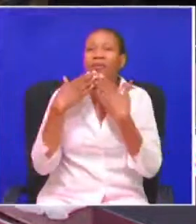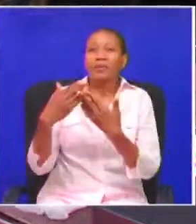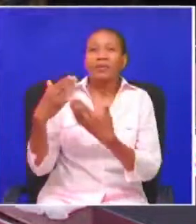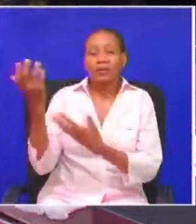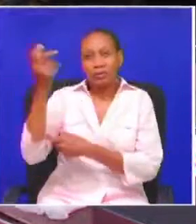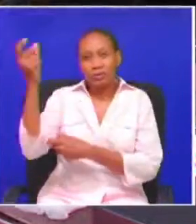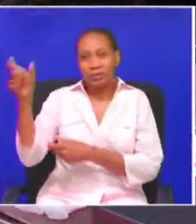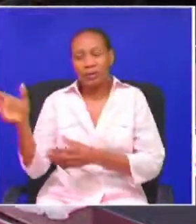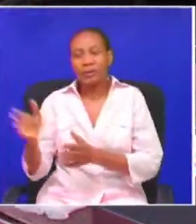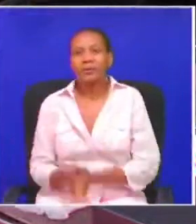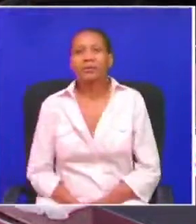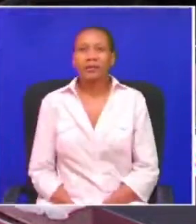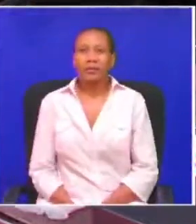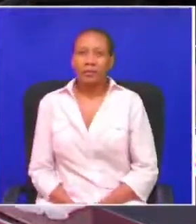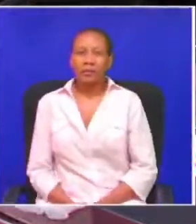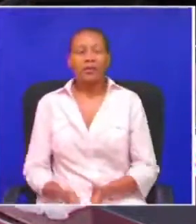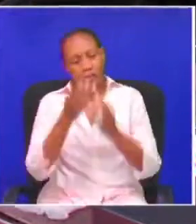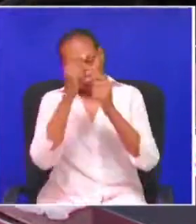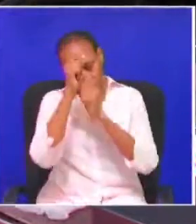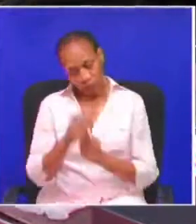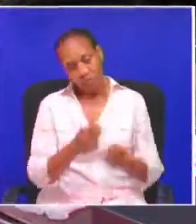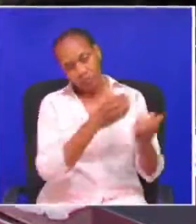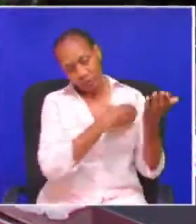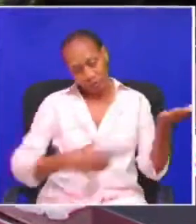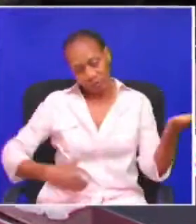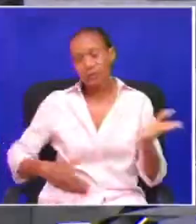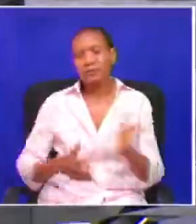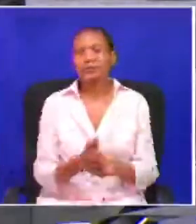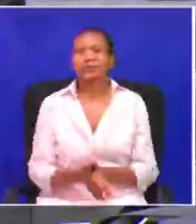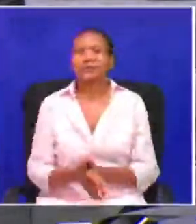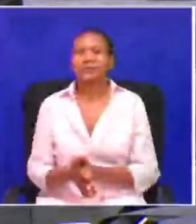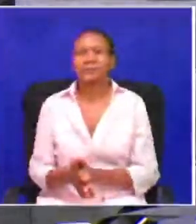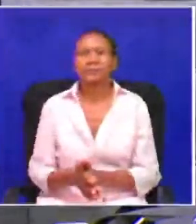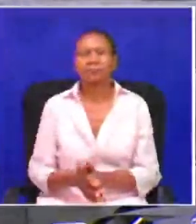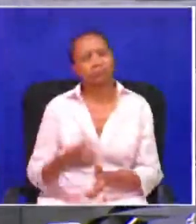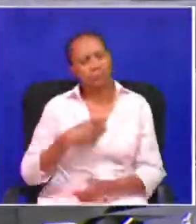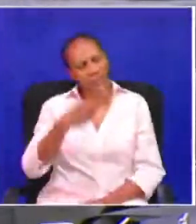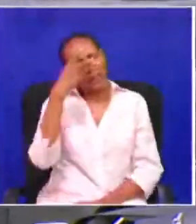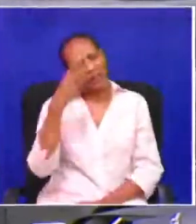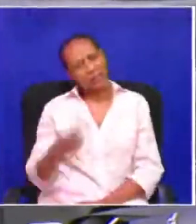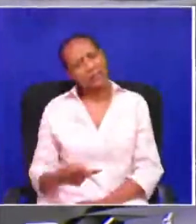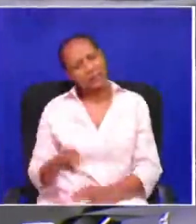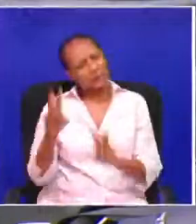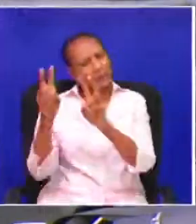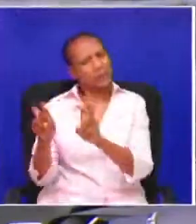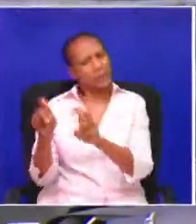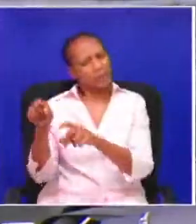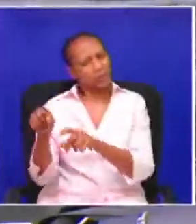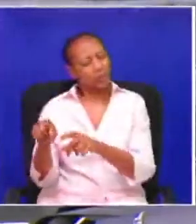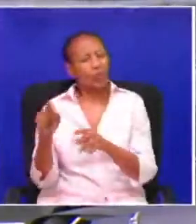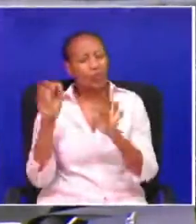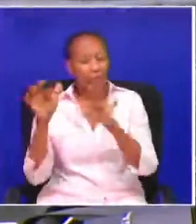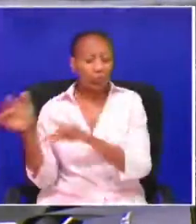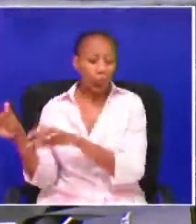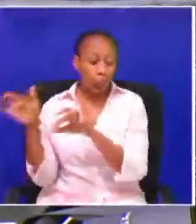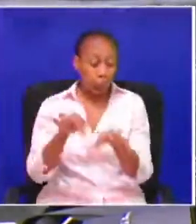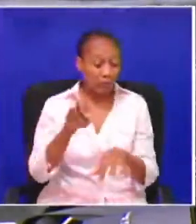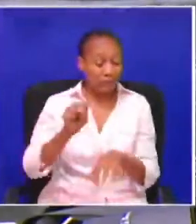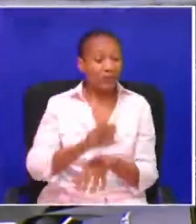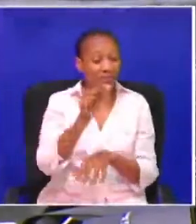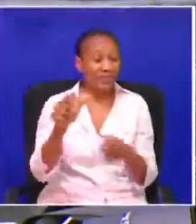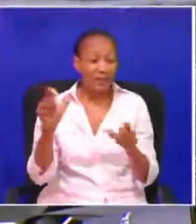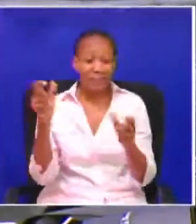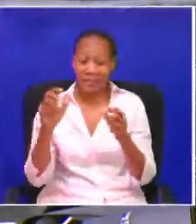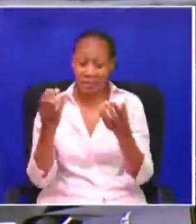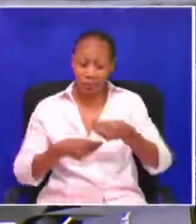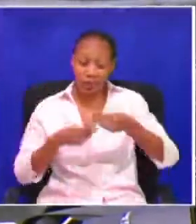Speaker. Honorable President, recognizing that the issue of illegal migration extends beyond